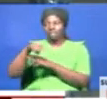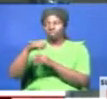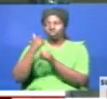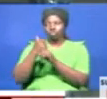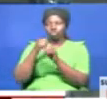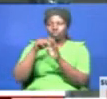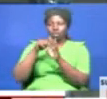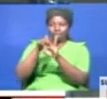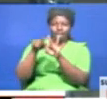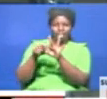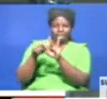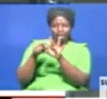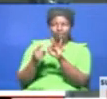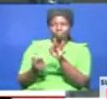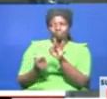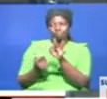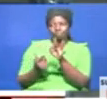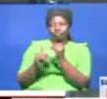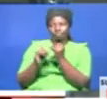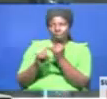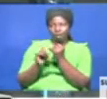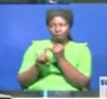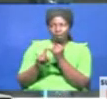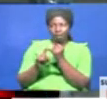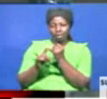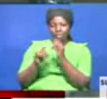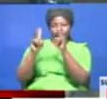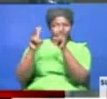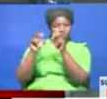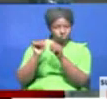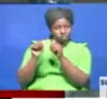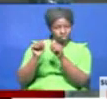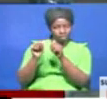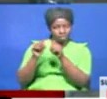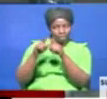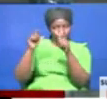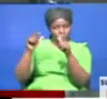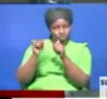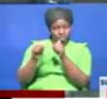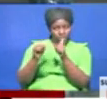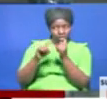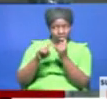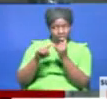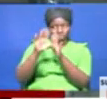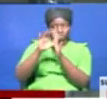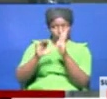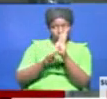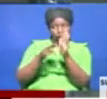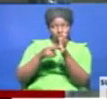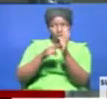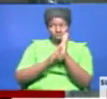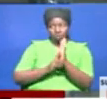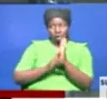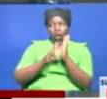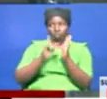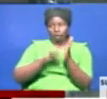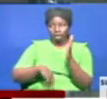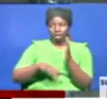so. One of the key issues is that the Constitution requires that an